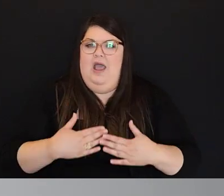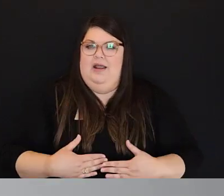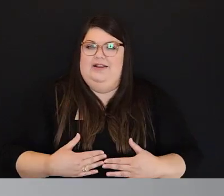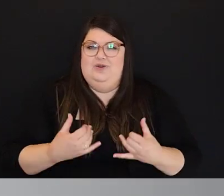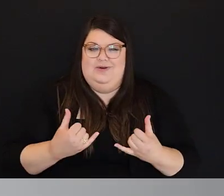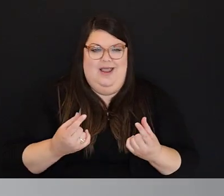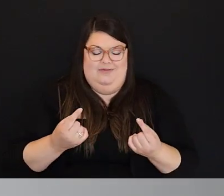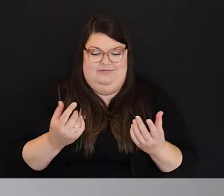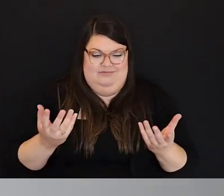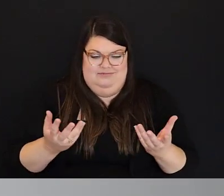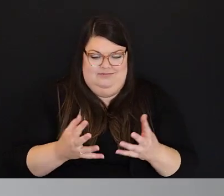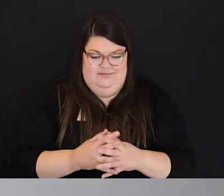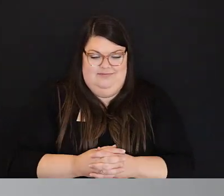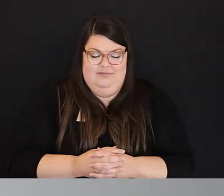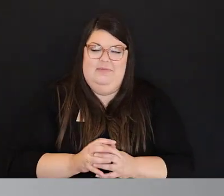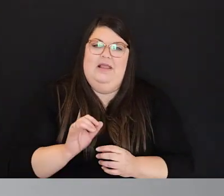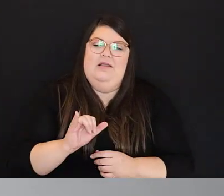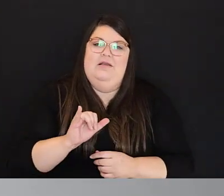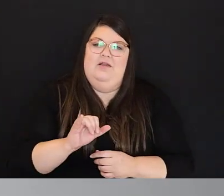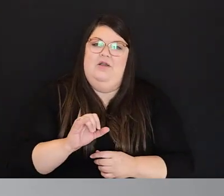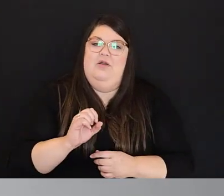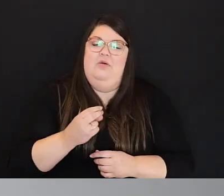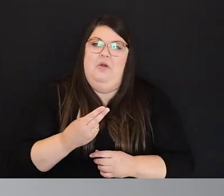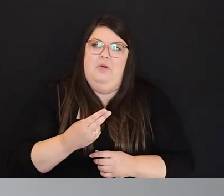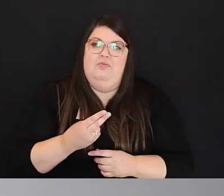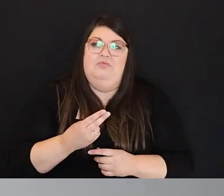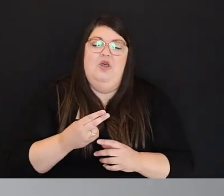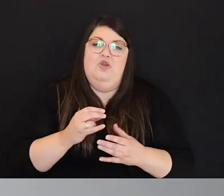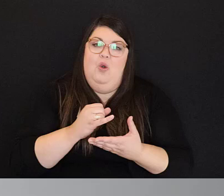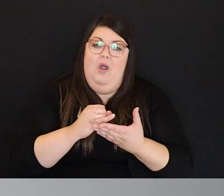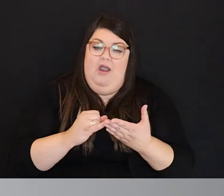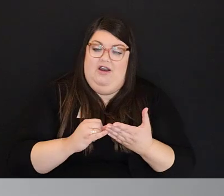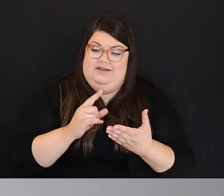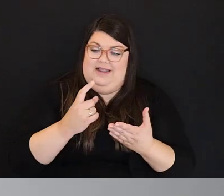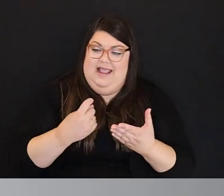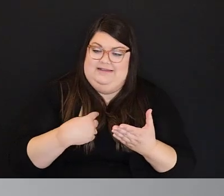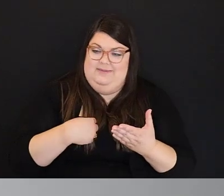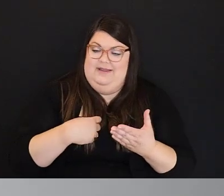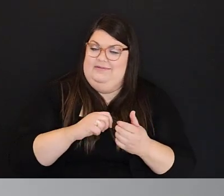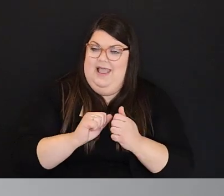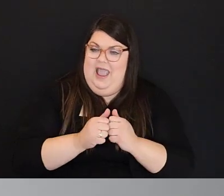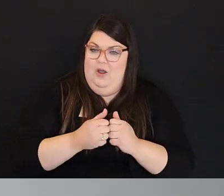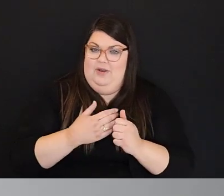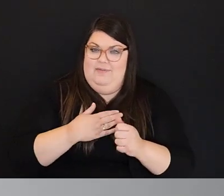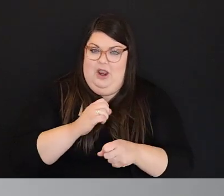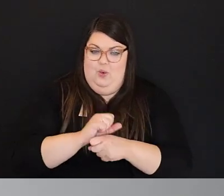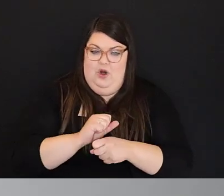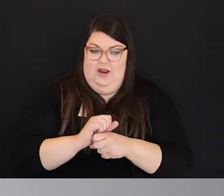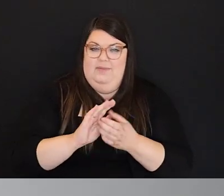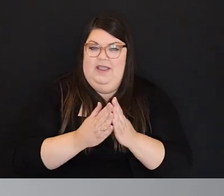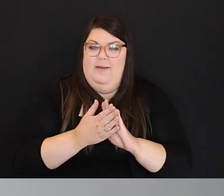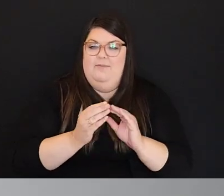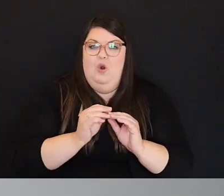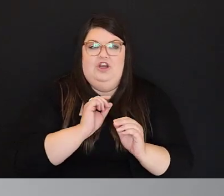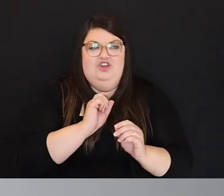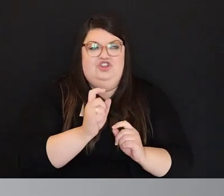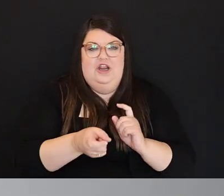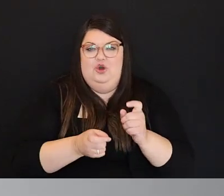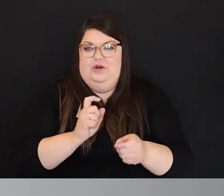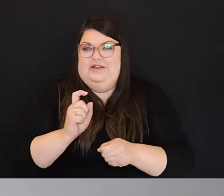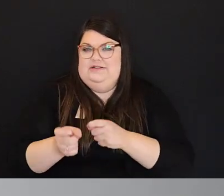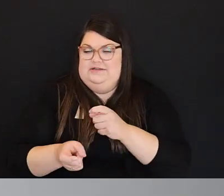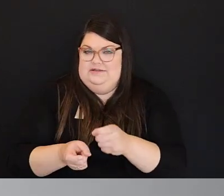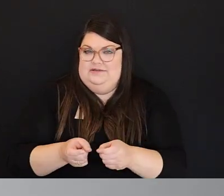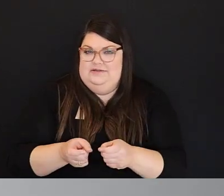know? And I'm like, oh wow, well the art is asking me to, you know, how can the work be more generous? And then